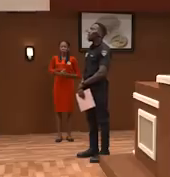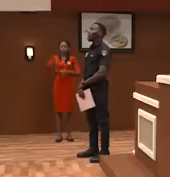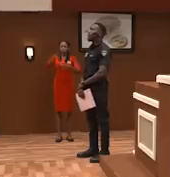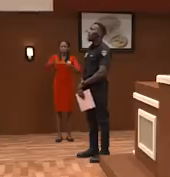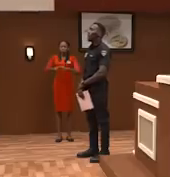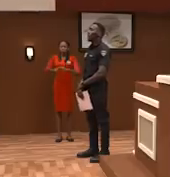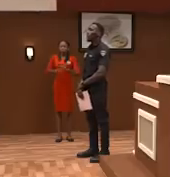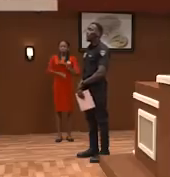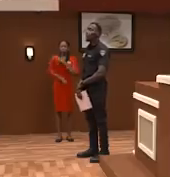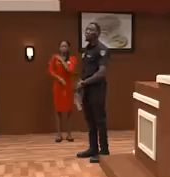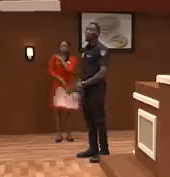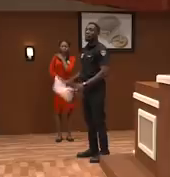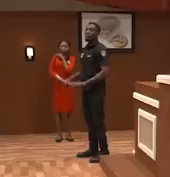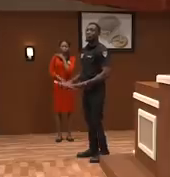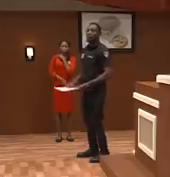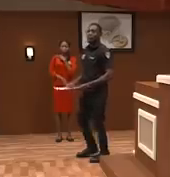Please be seated.